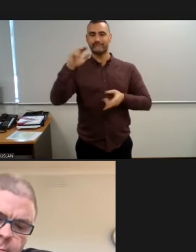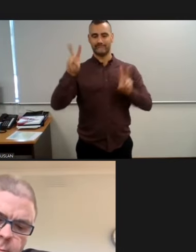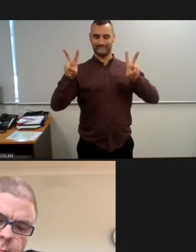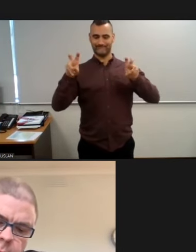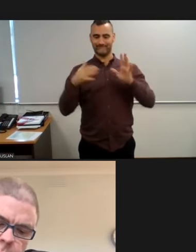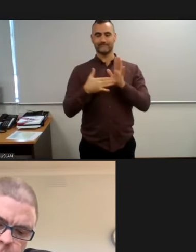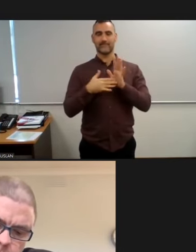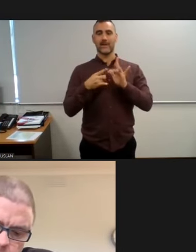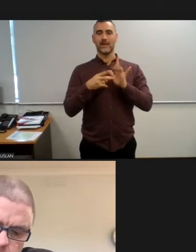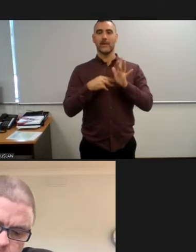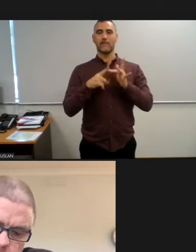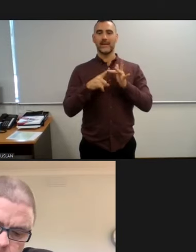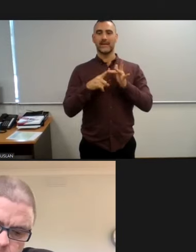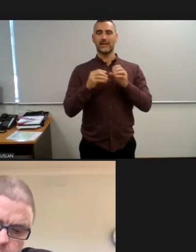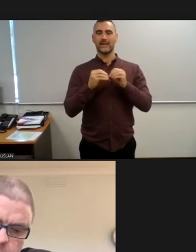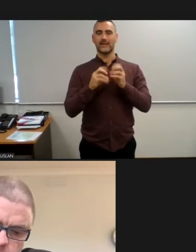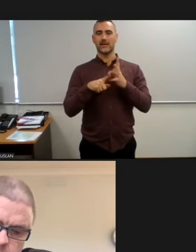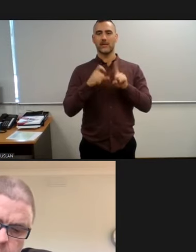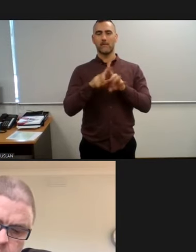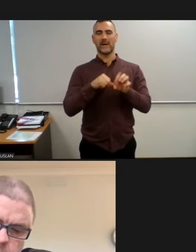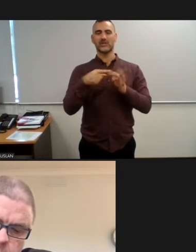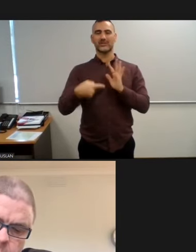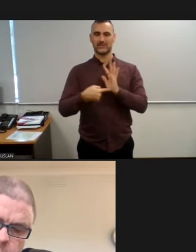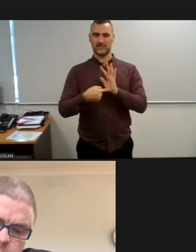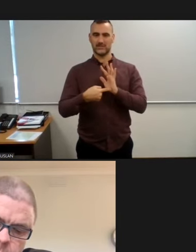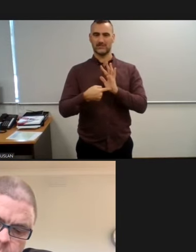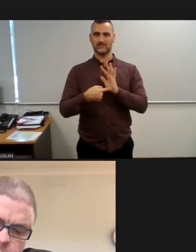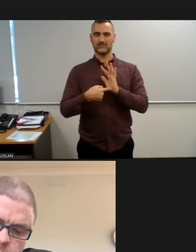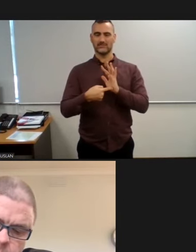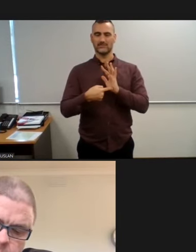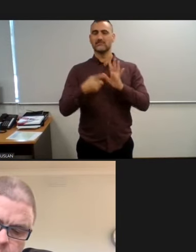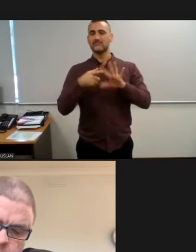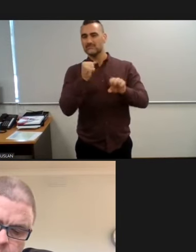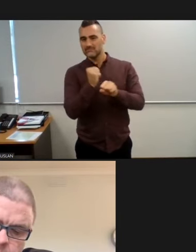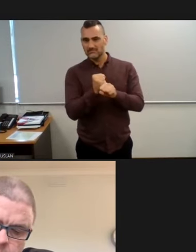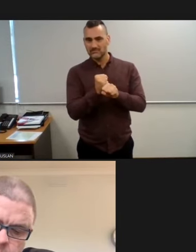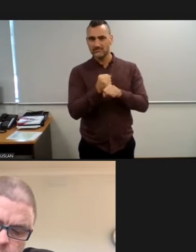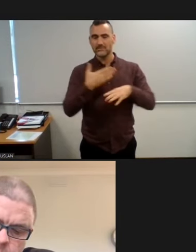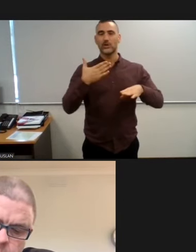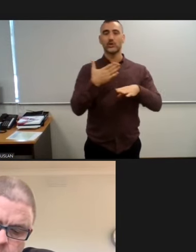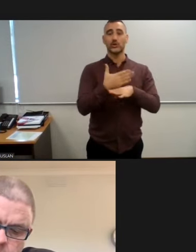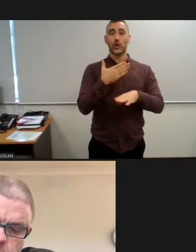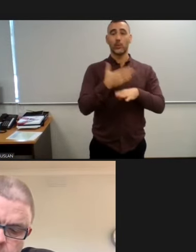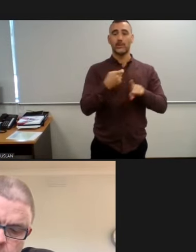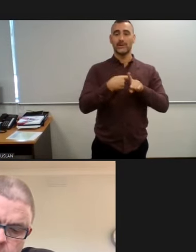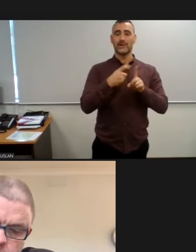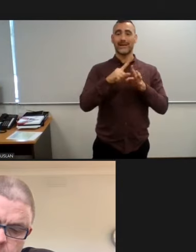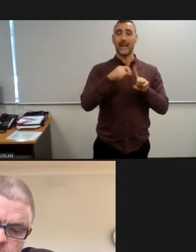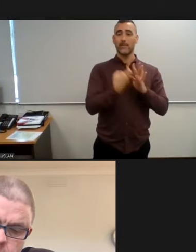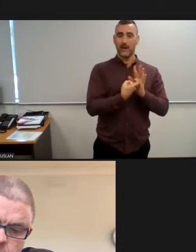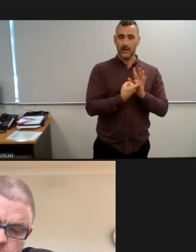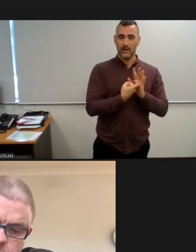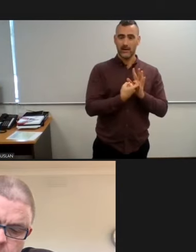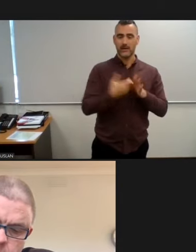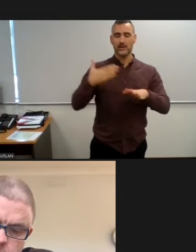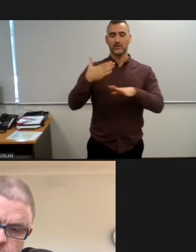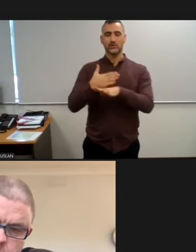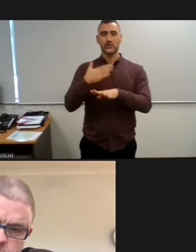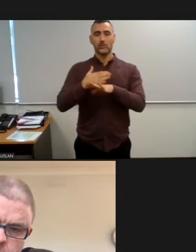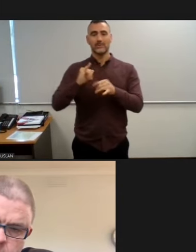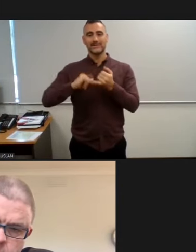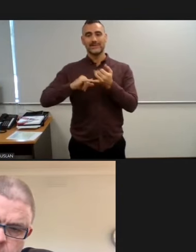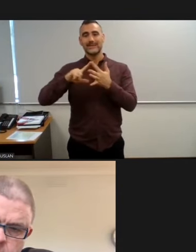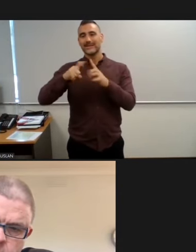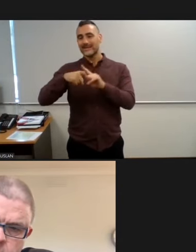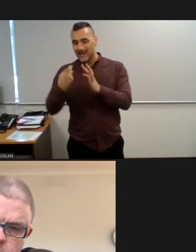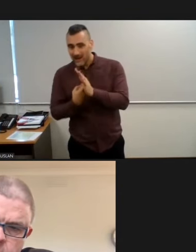the JobKeeper allowance and the current increase to job seeker allowance and the possibility of those being removed. I guess